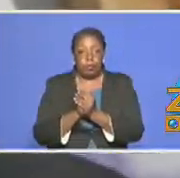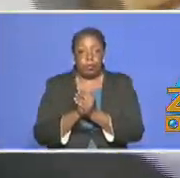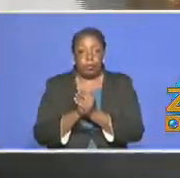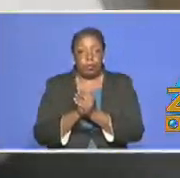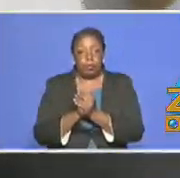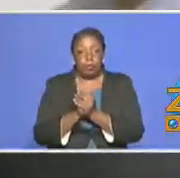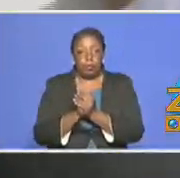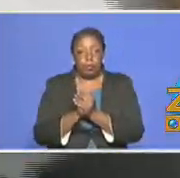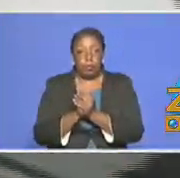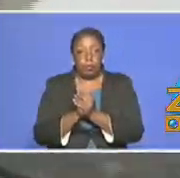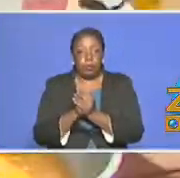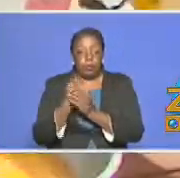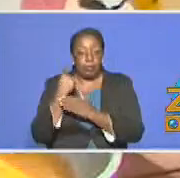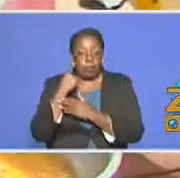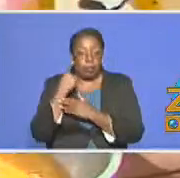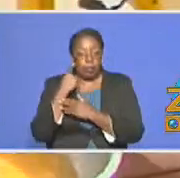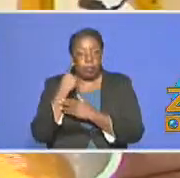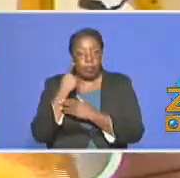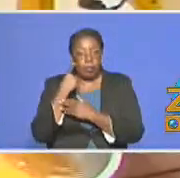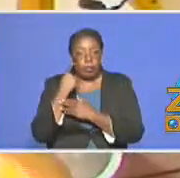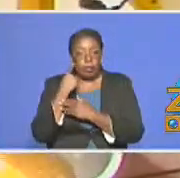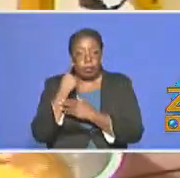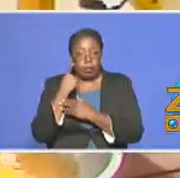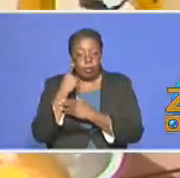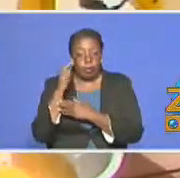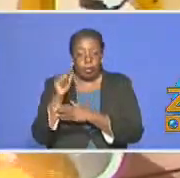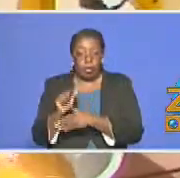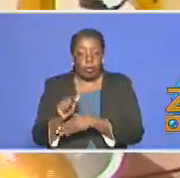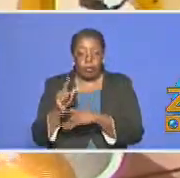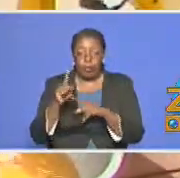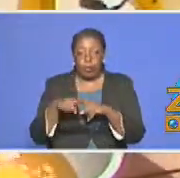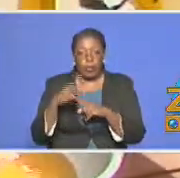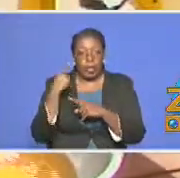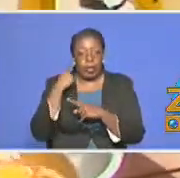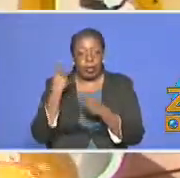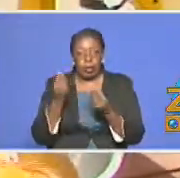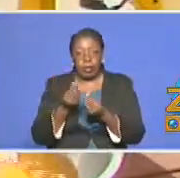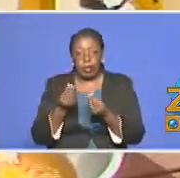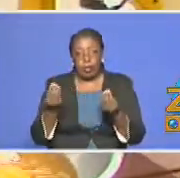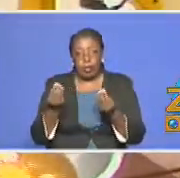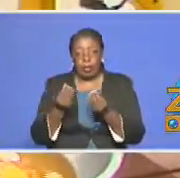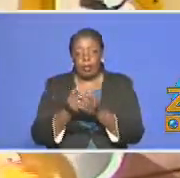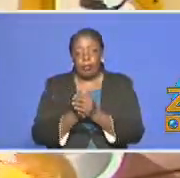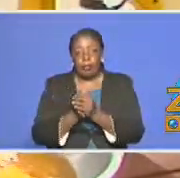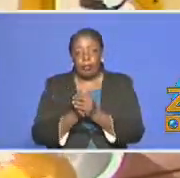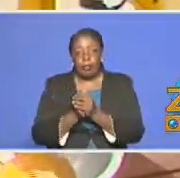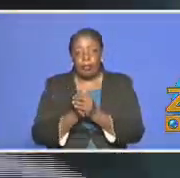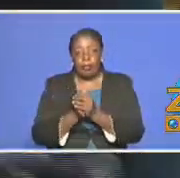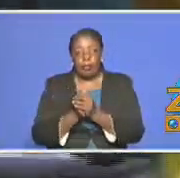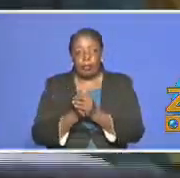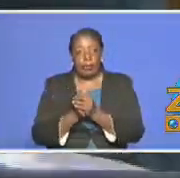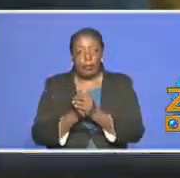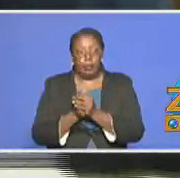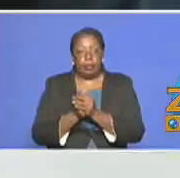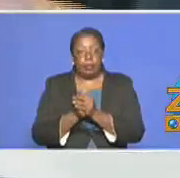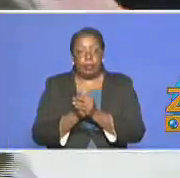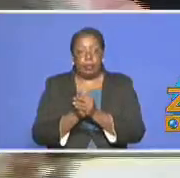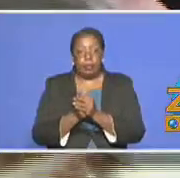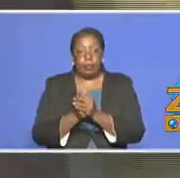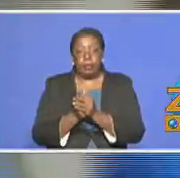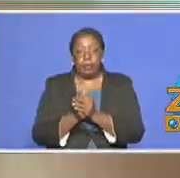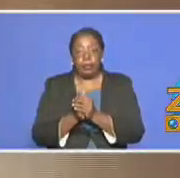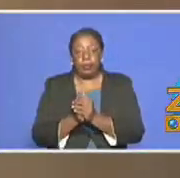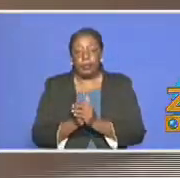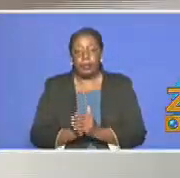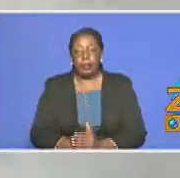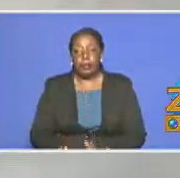That's the certain heat? Yes. Cut it on now about 20 minutes. We'll roast it. Now I'm going to make the stew.